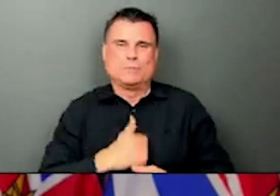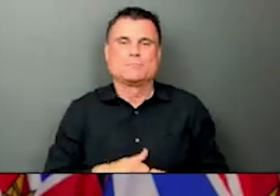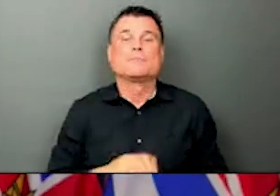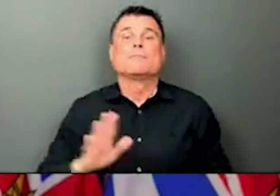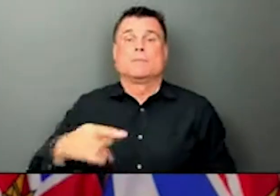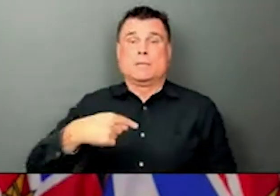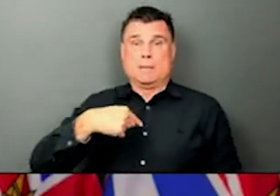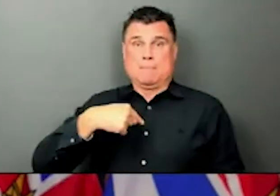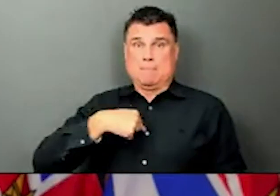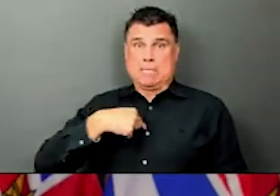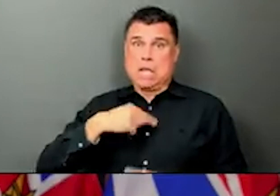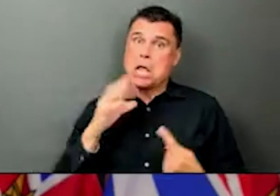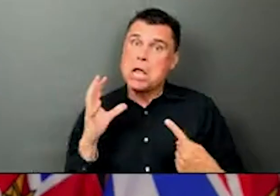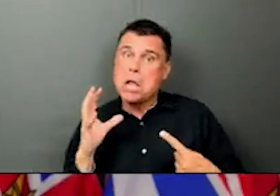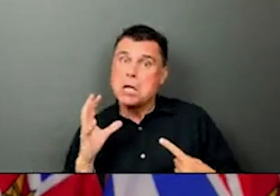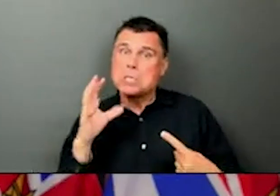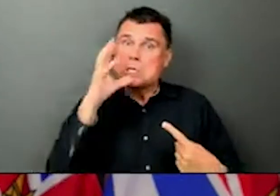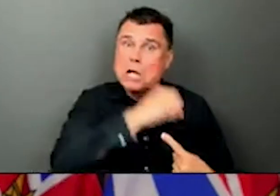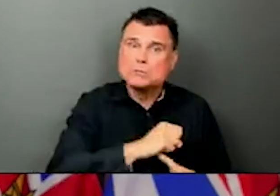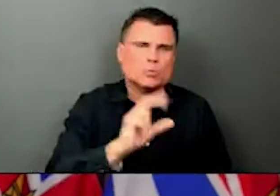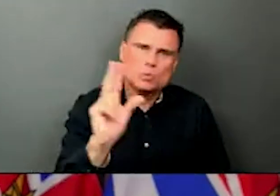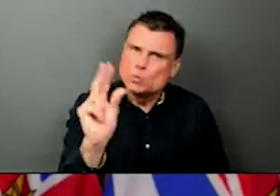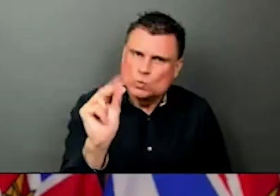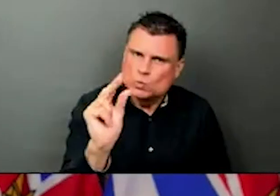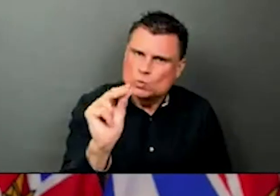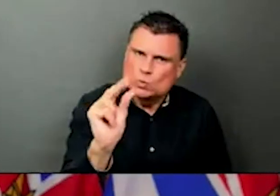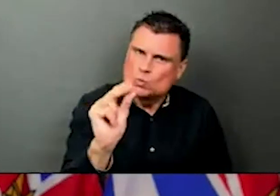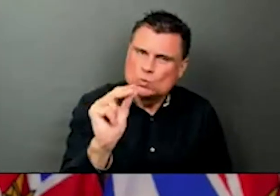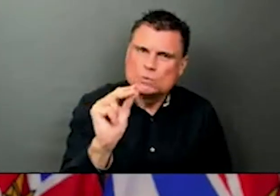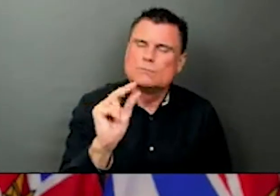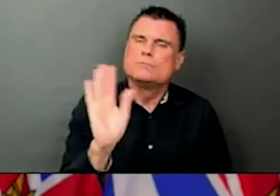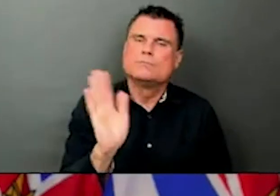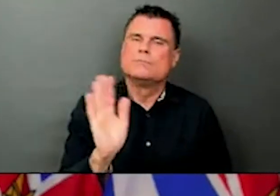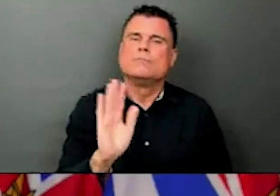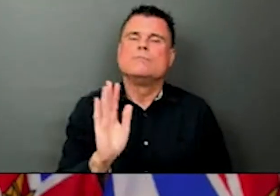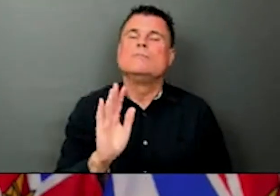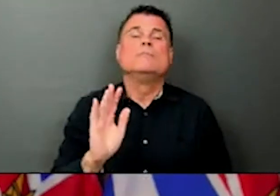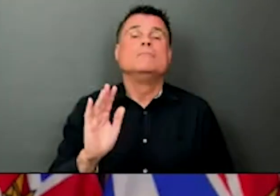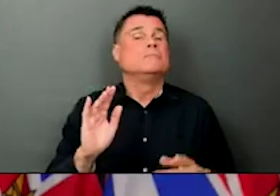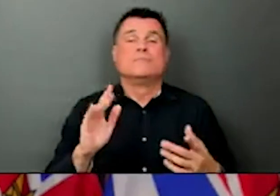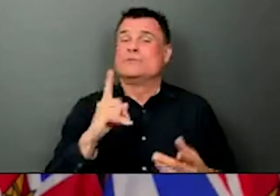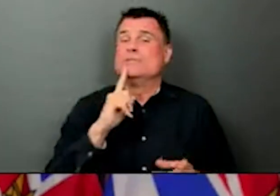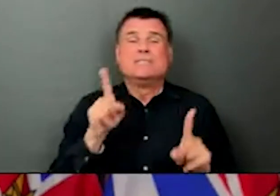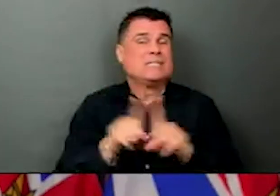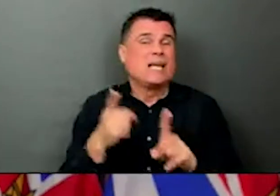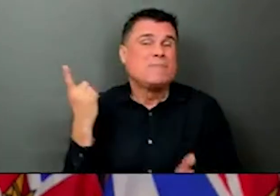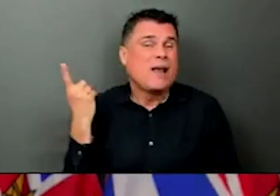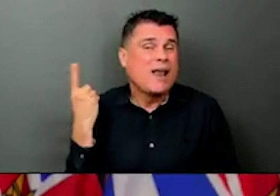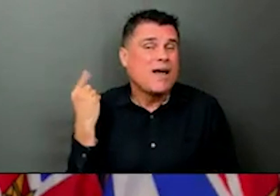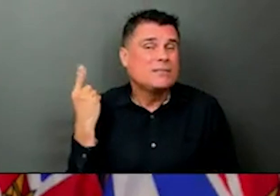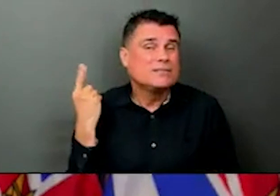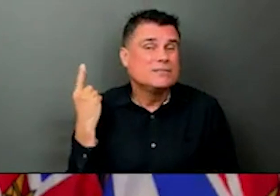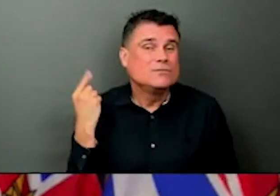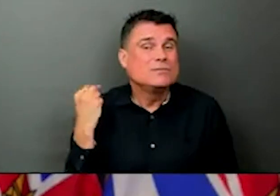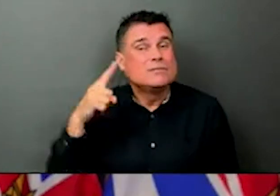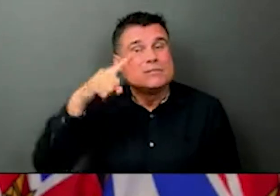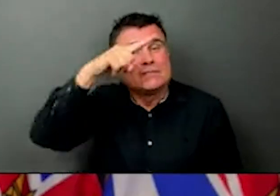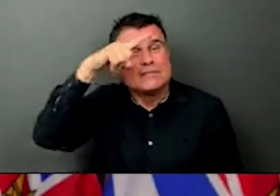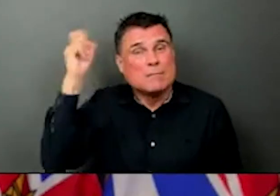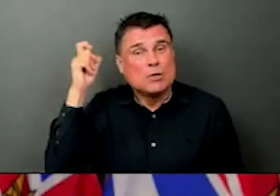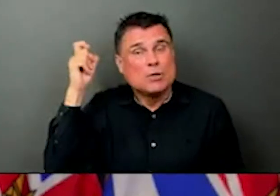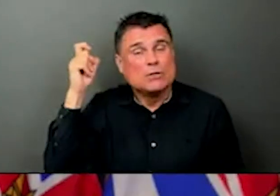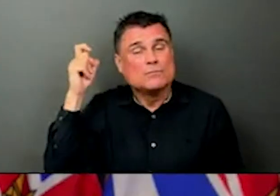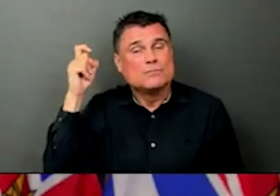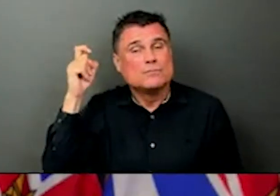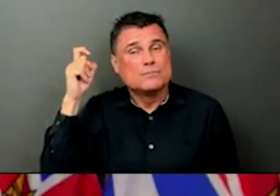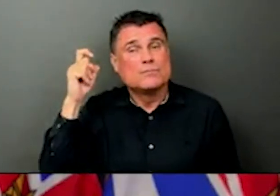and do, and consistently do, as we did last summer, months in advance, is prepare for eventualities. And so that's